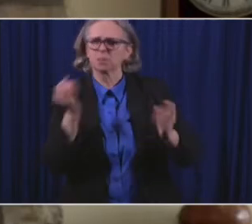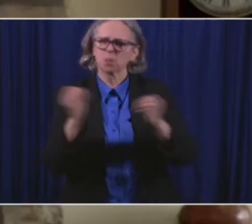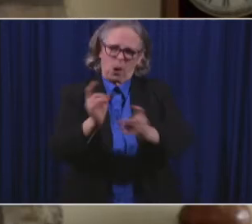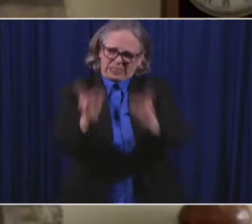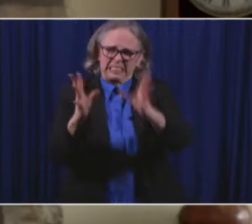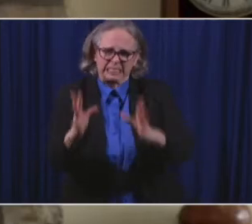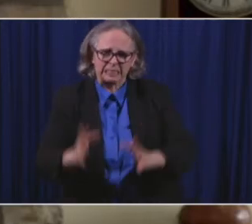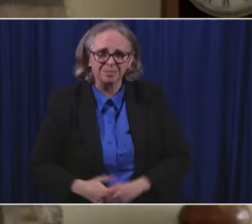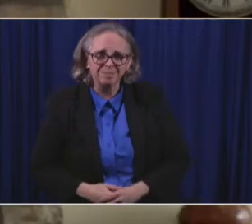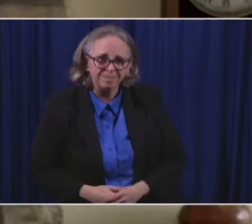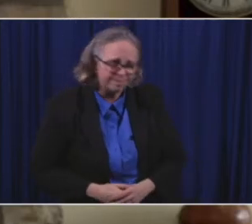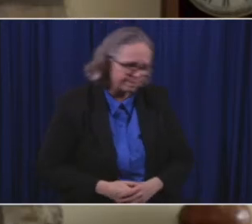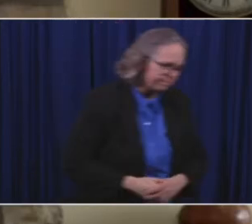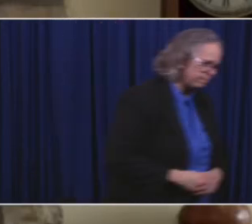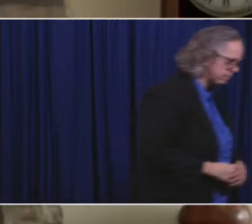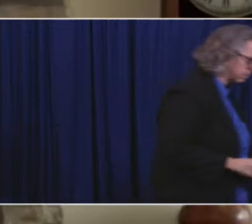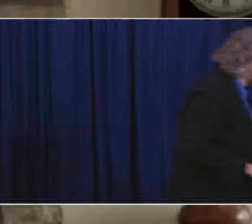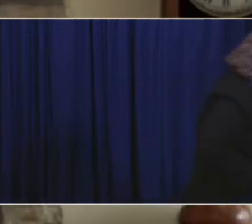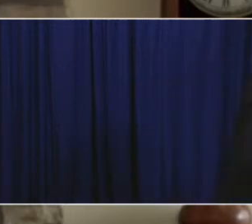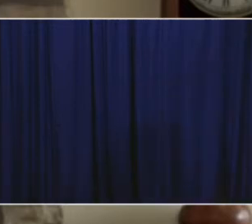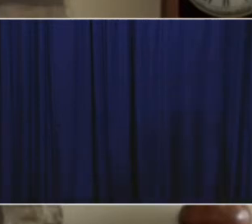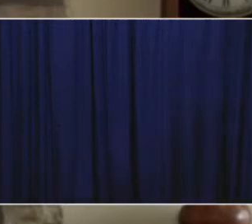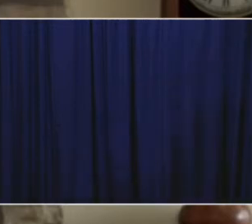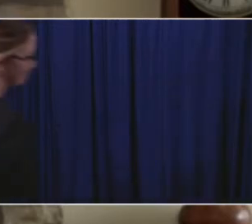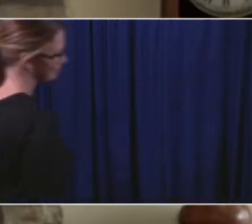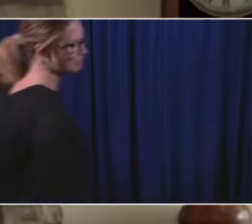TV. Hello, Governor.